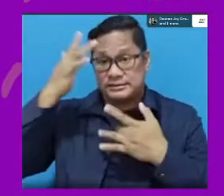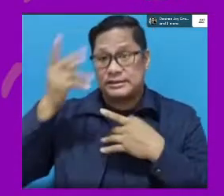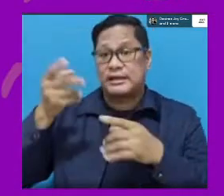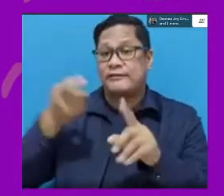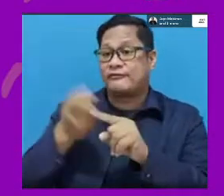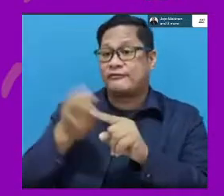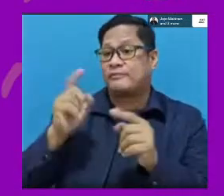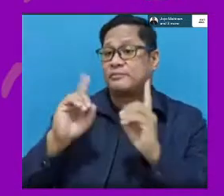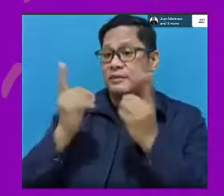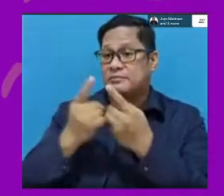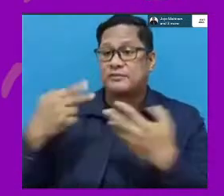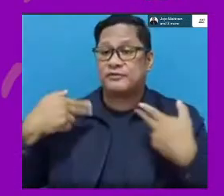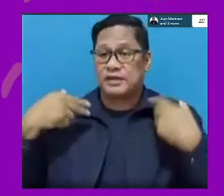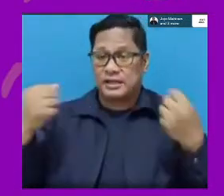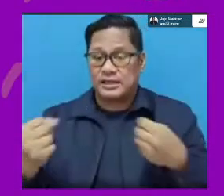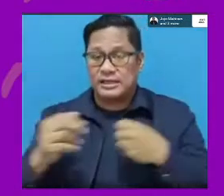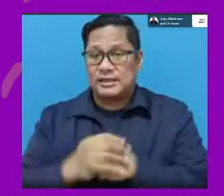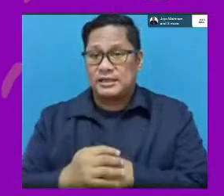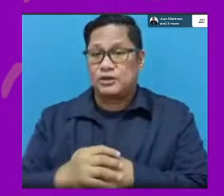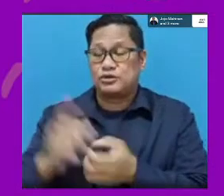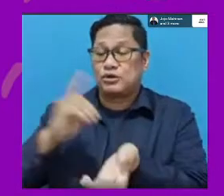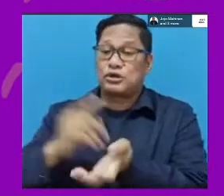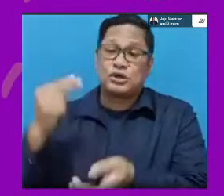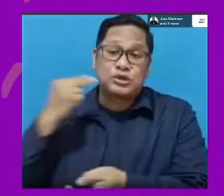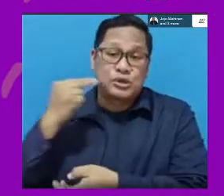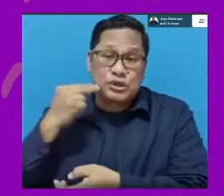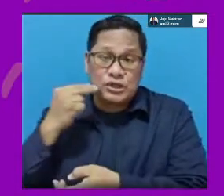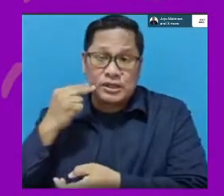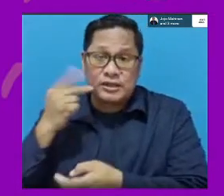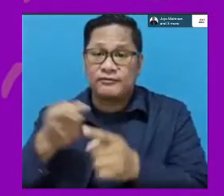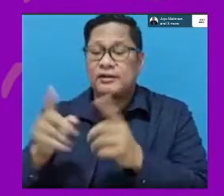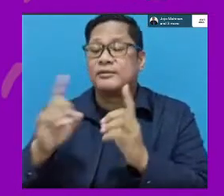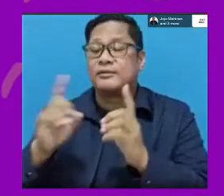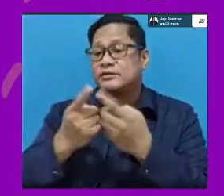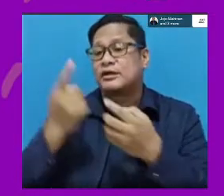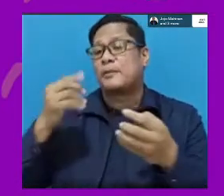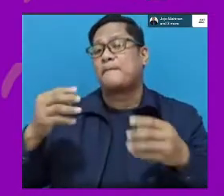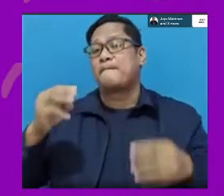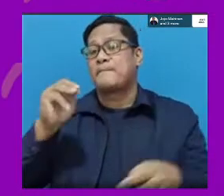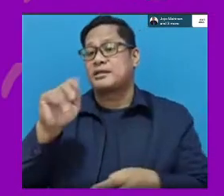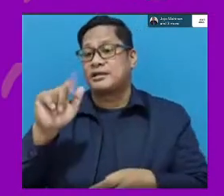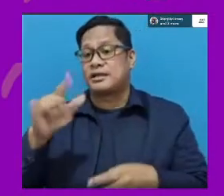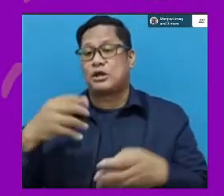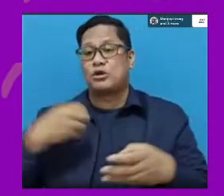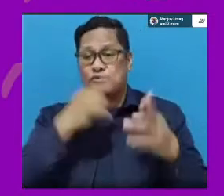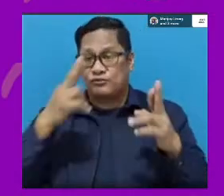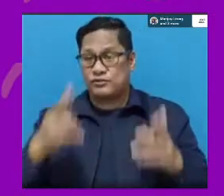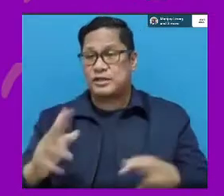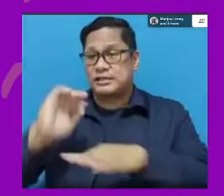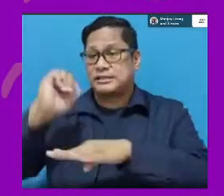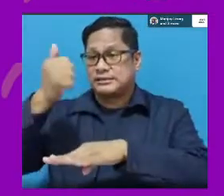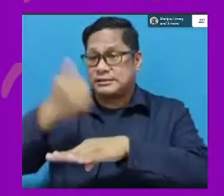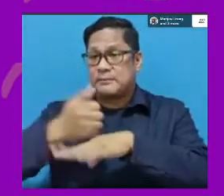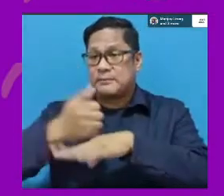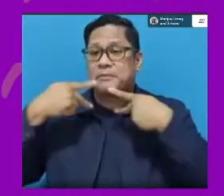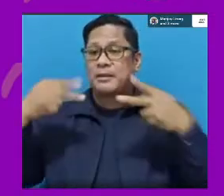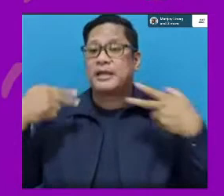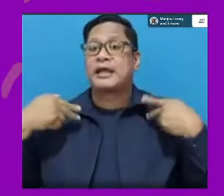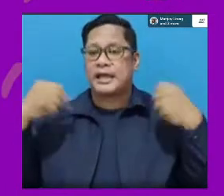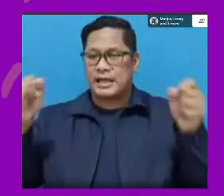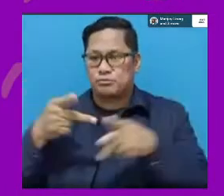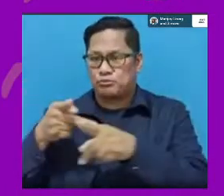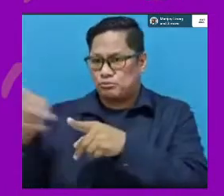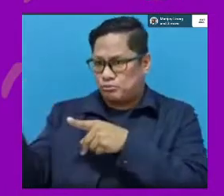Department of Health. Dr. Norilyn is trained as a physician and medical officer and is an established public health professional